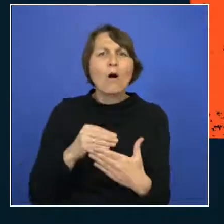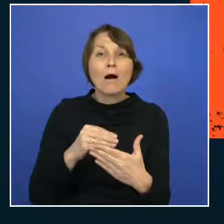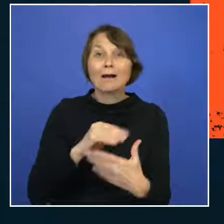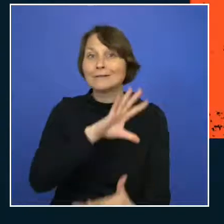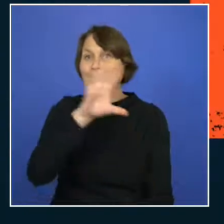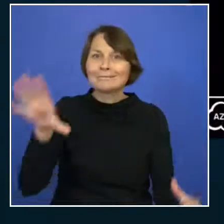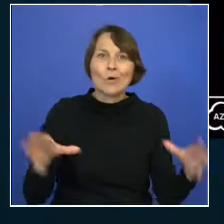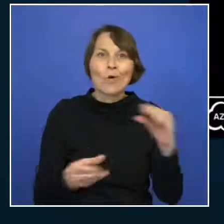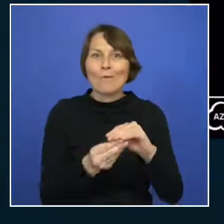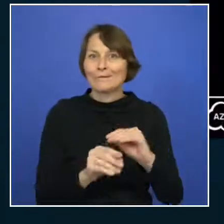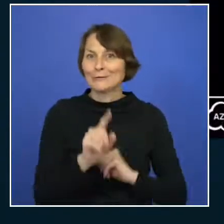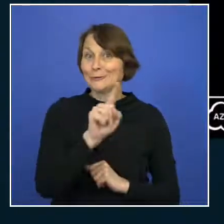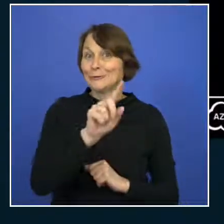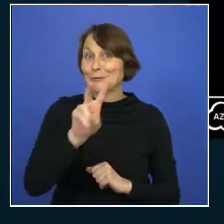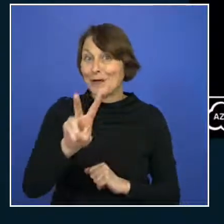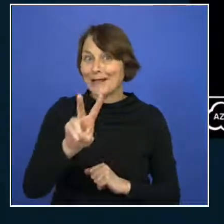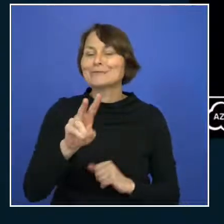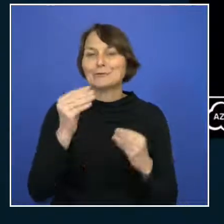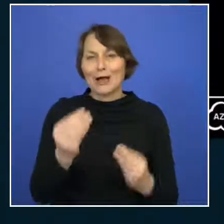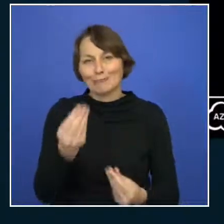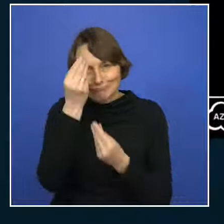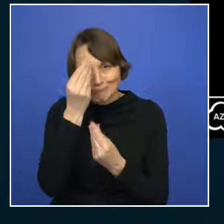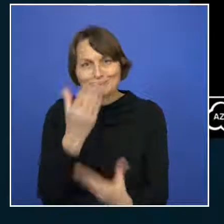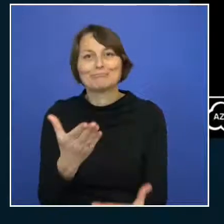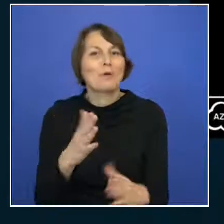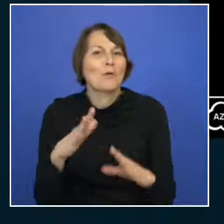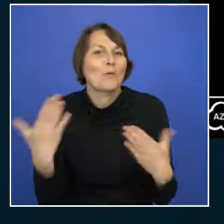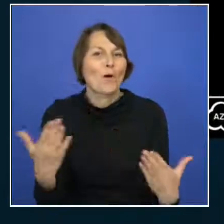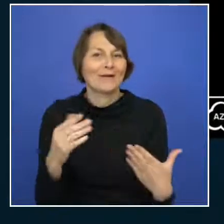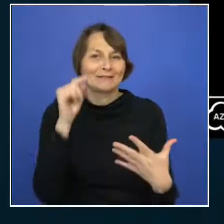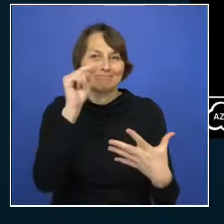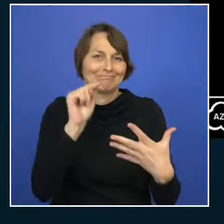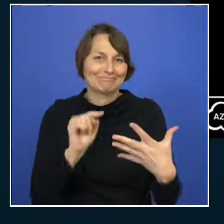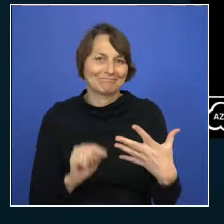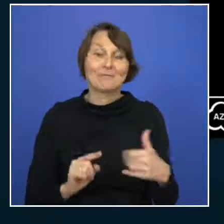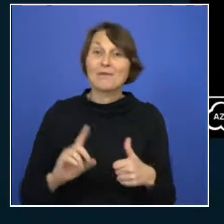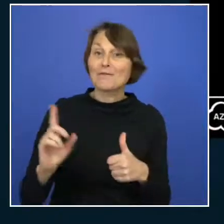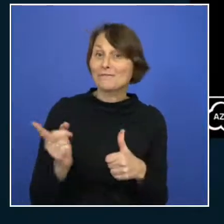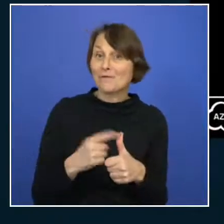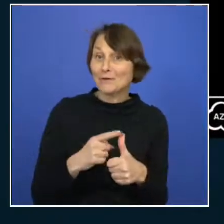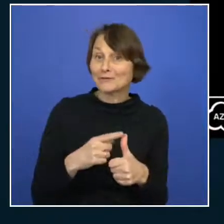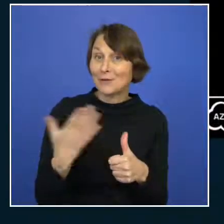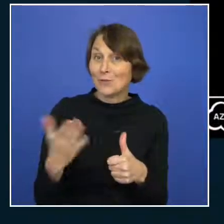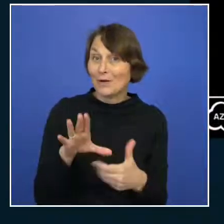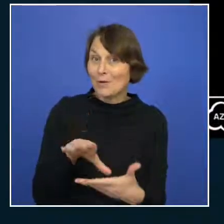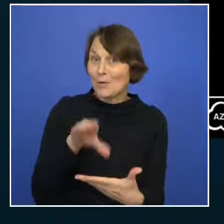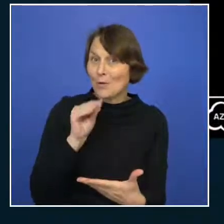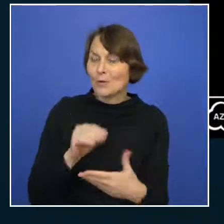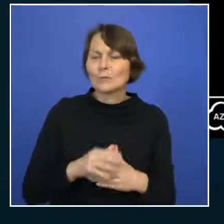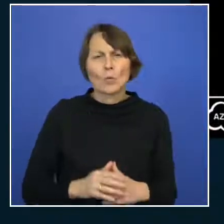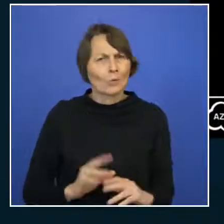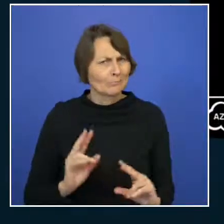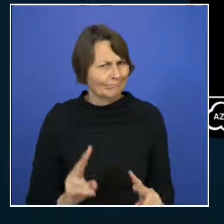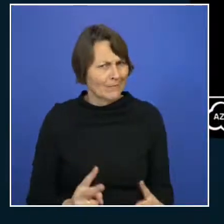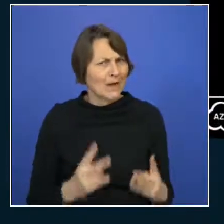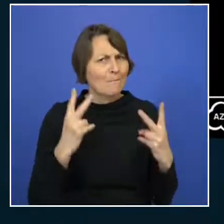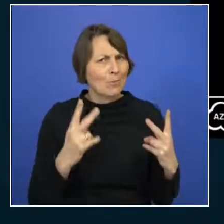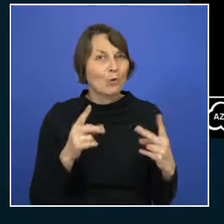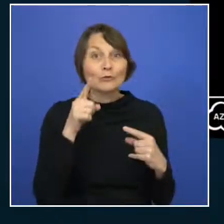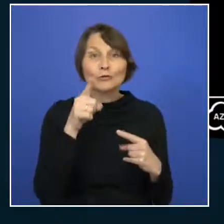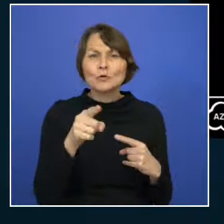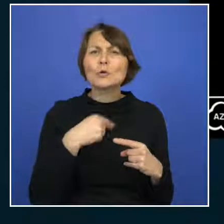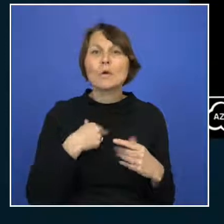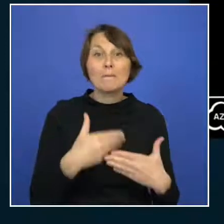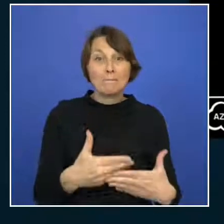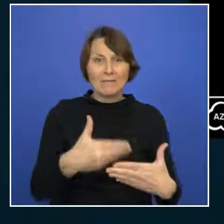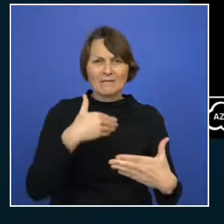share with you. And the first lesson that I learned that is also very important is to carefully plan your cloud